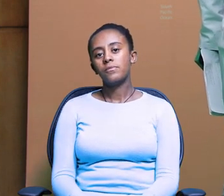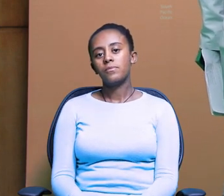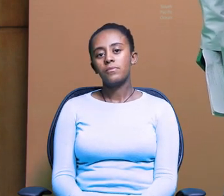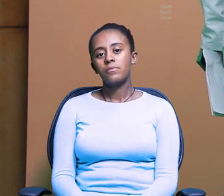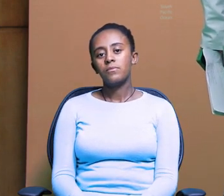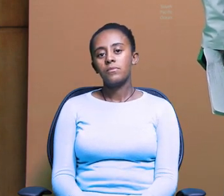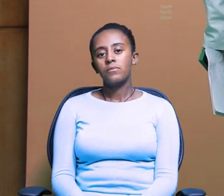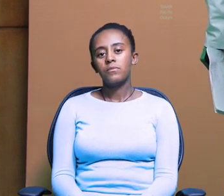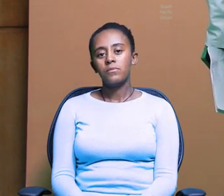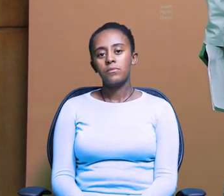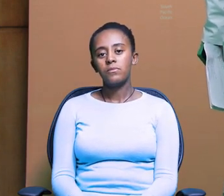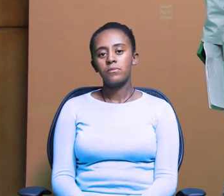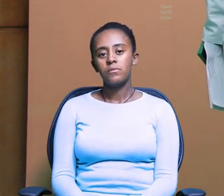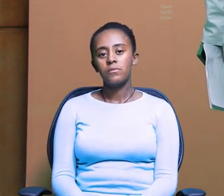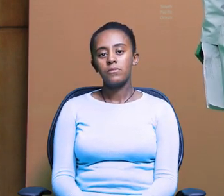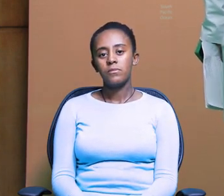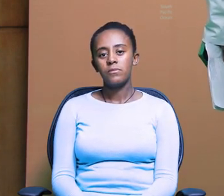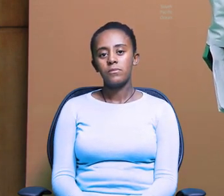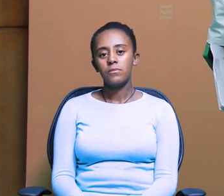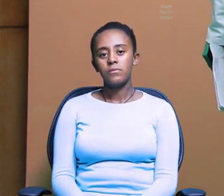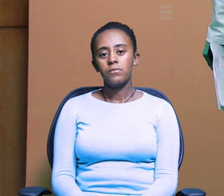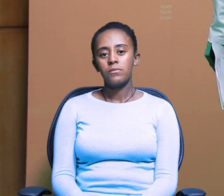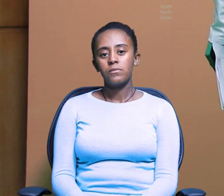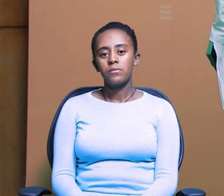magnetic field of solenoid.